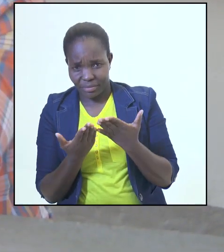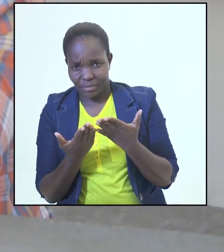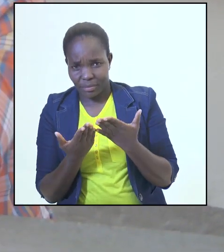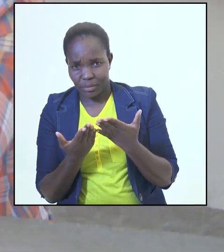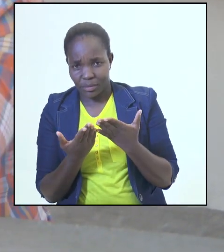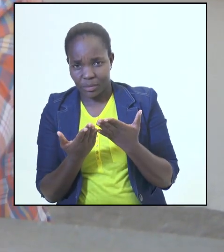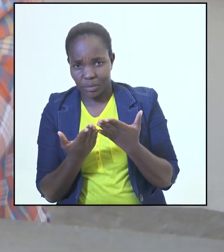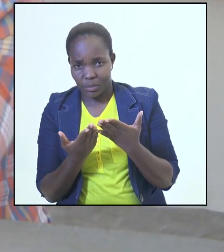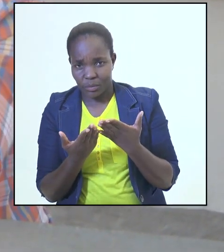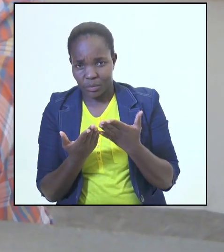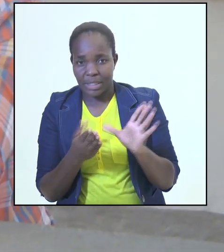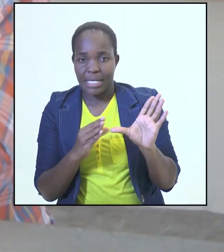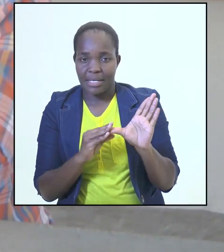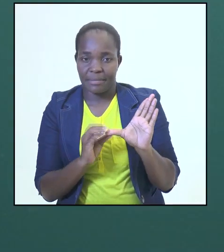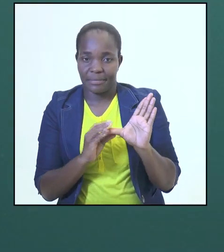leaves.